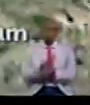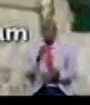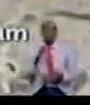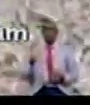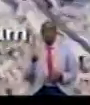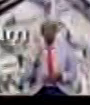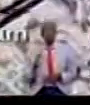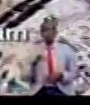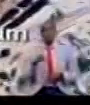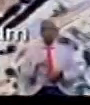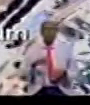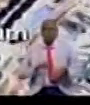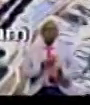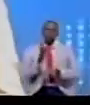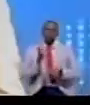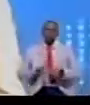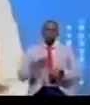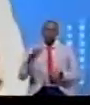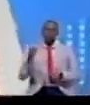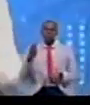On your family,